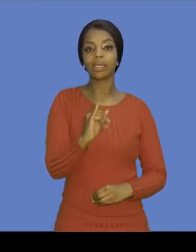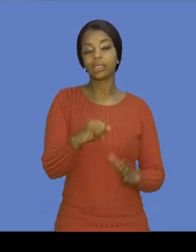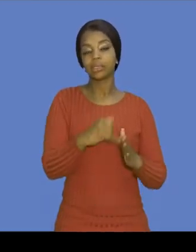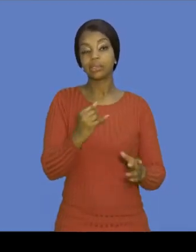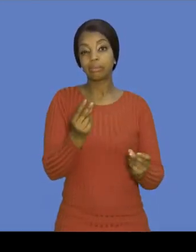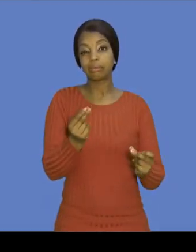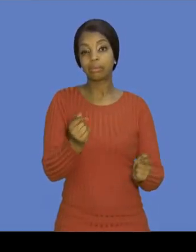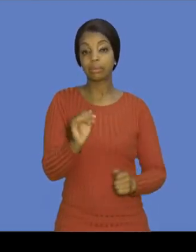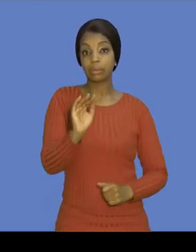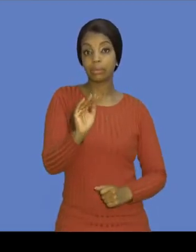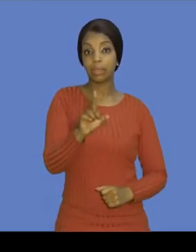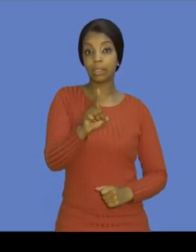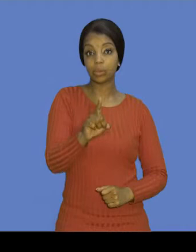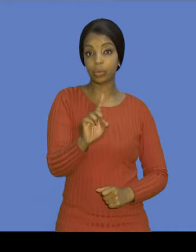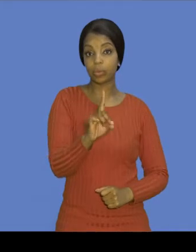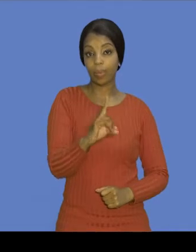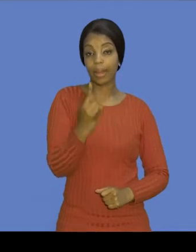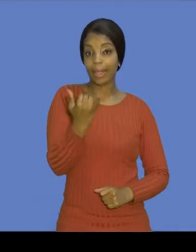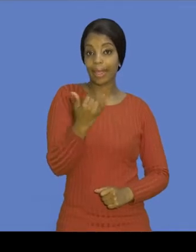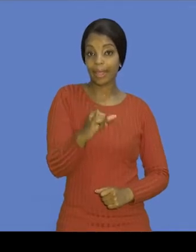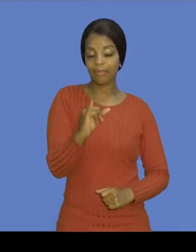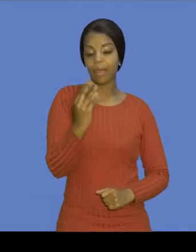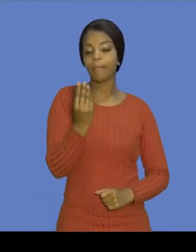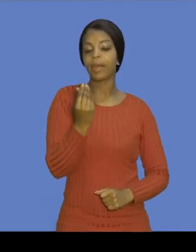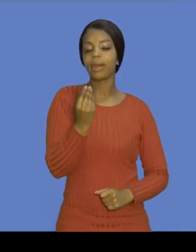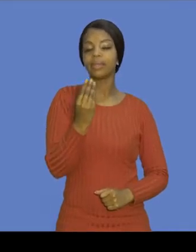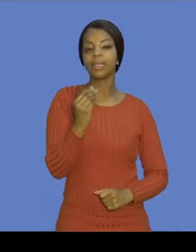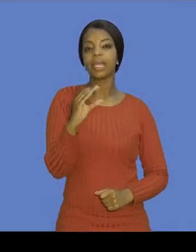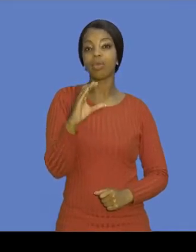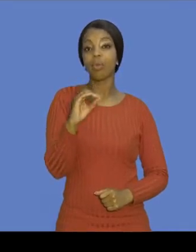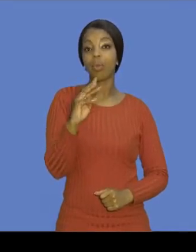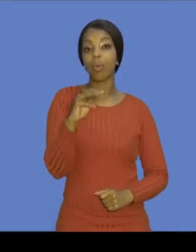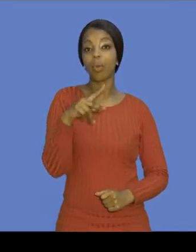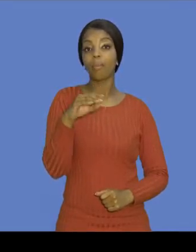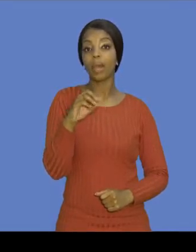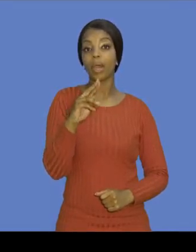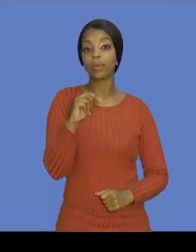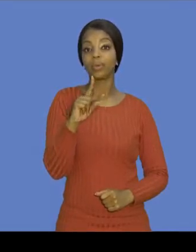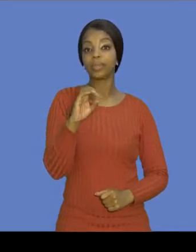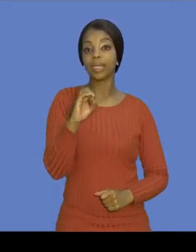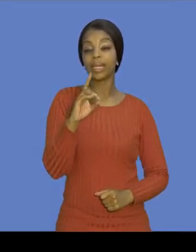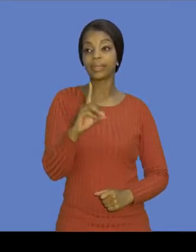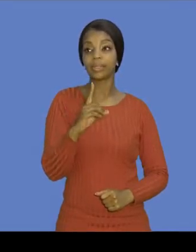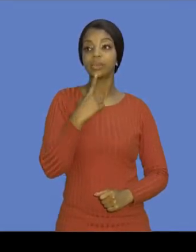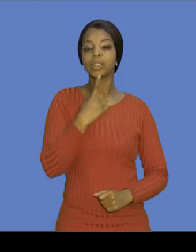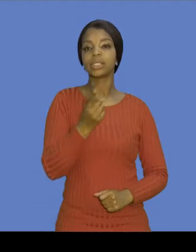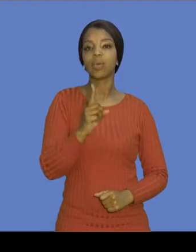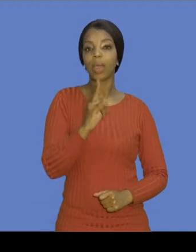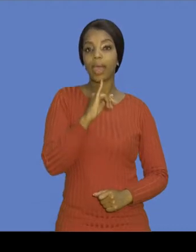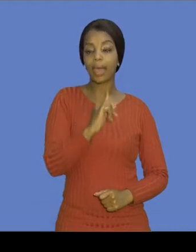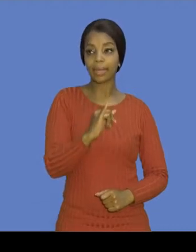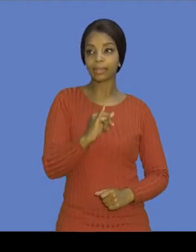Remember that if it's compounded monthly, we say I must be divided by 12, and then n must be